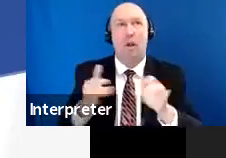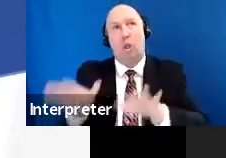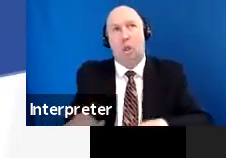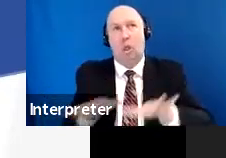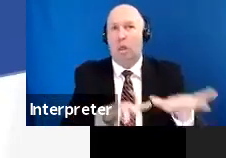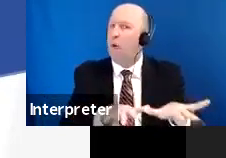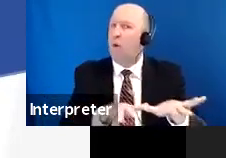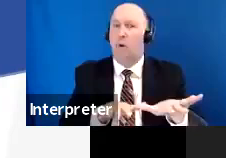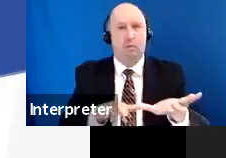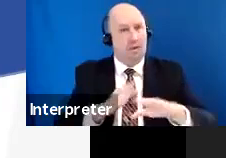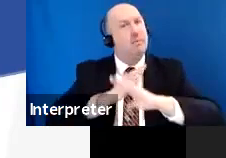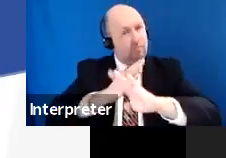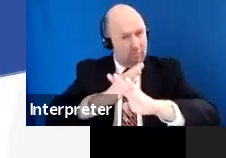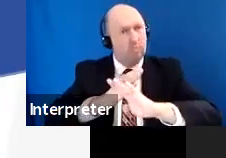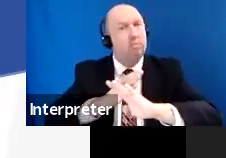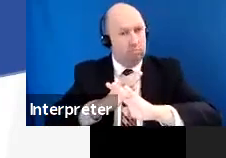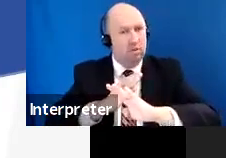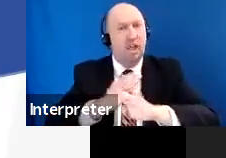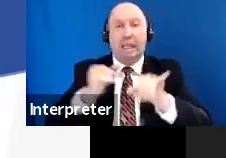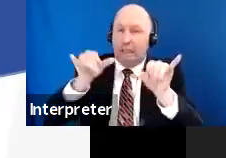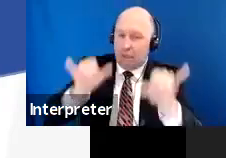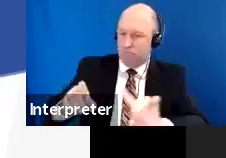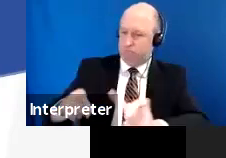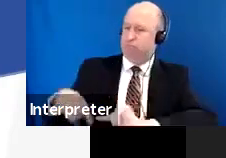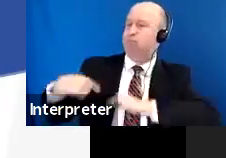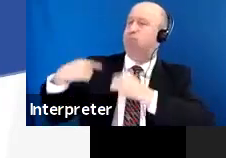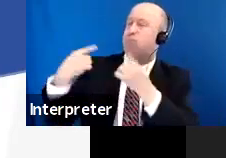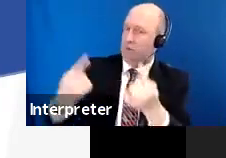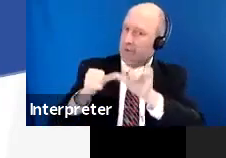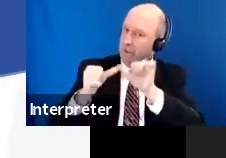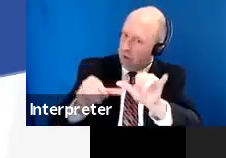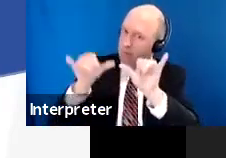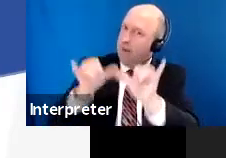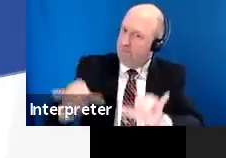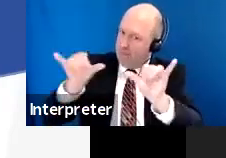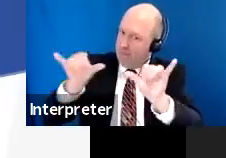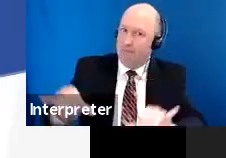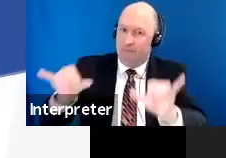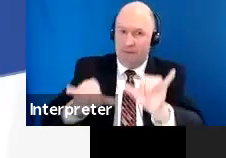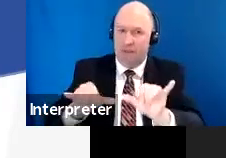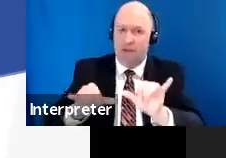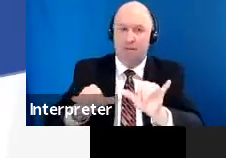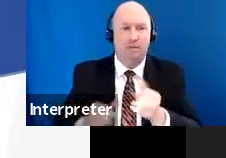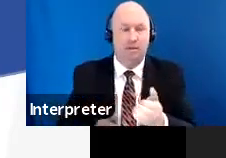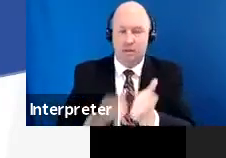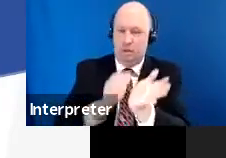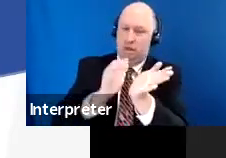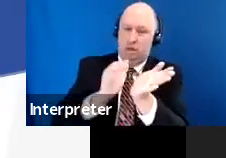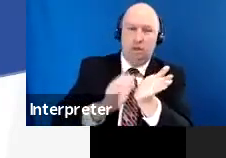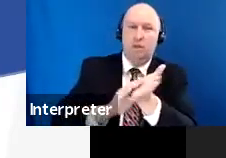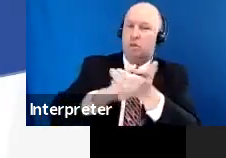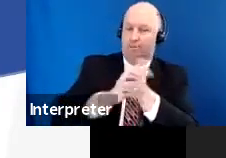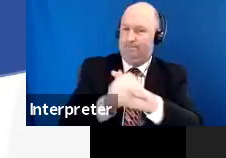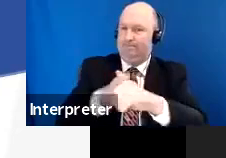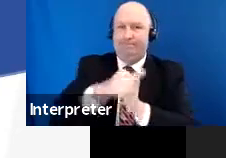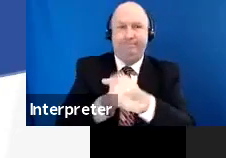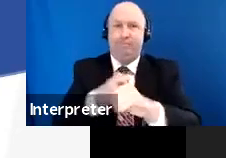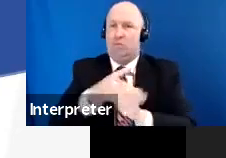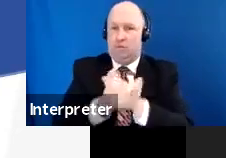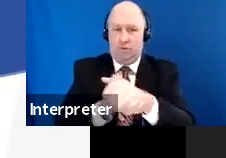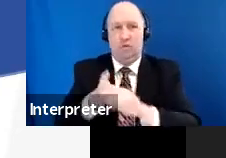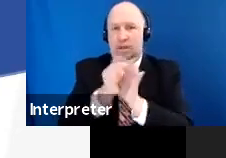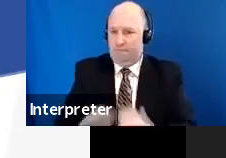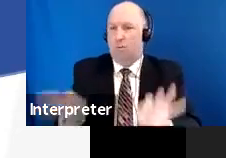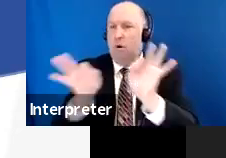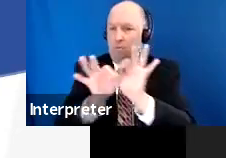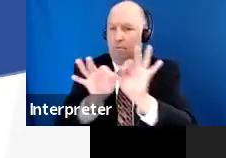we still need to do those things that we've talked about for a long time now. Wash our hands. You need to continue to provide